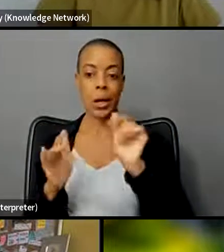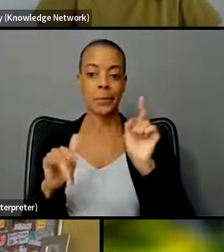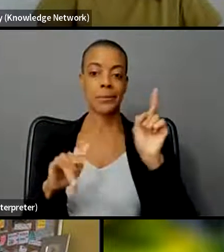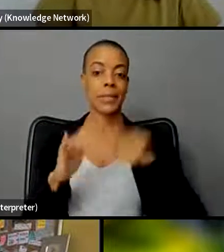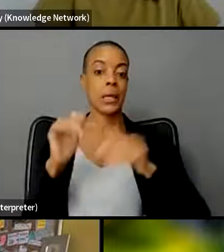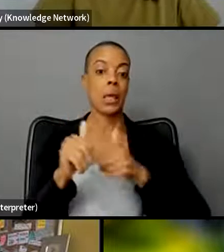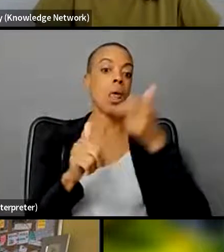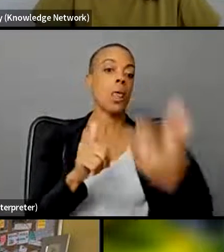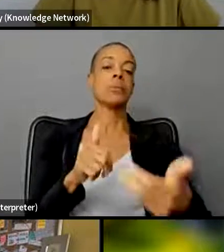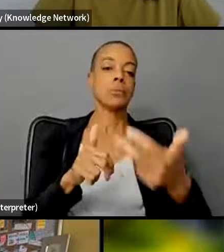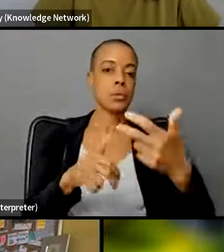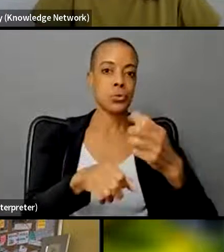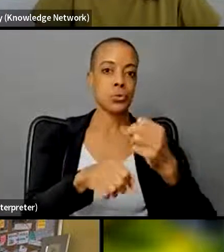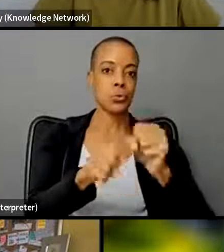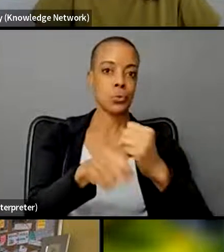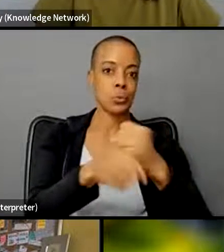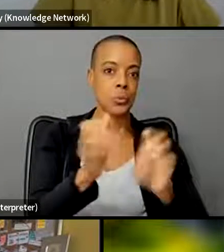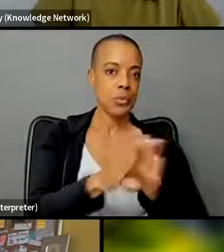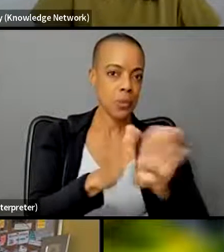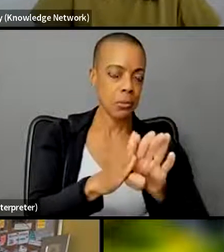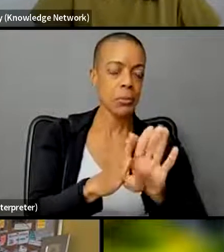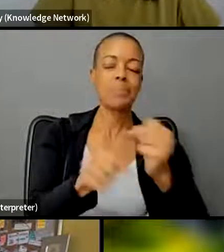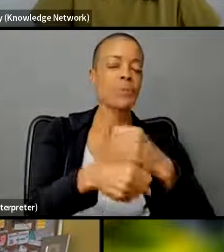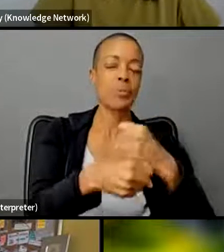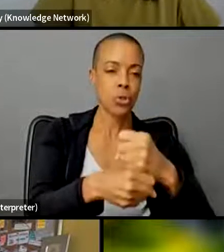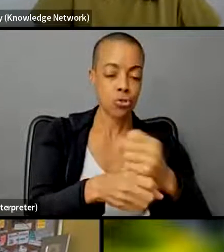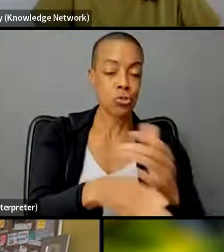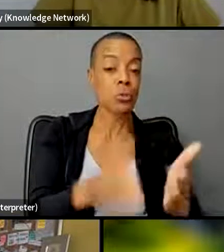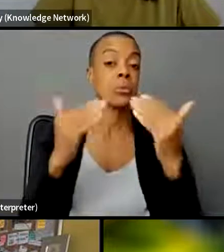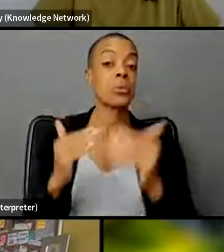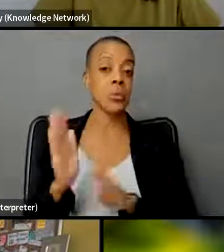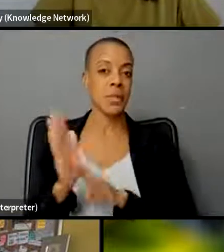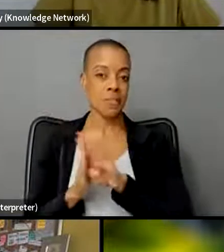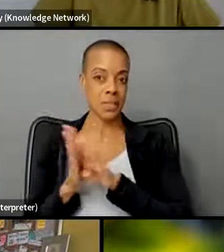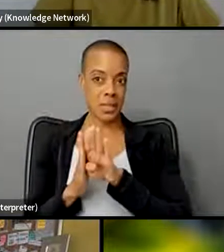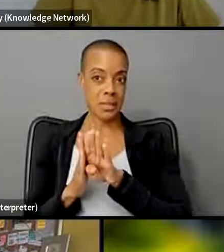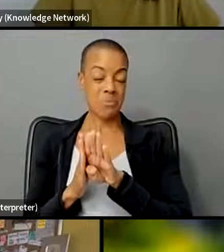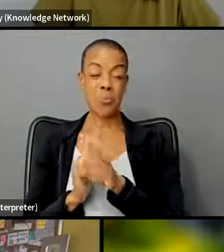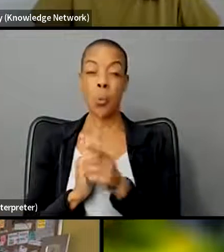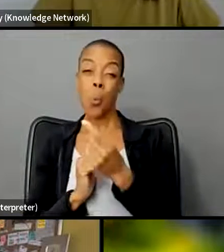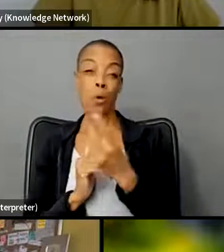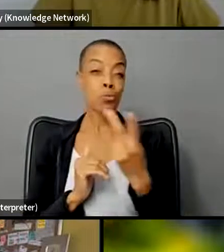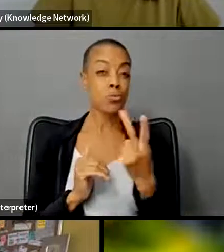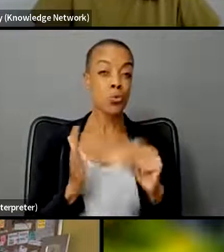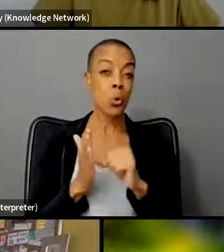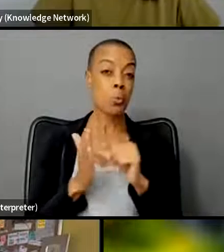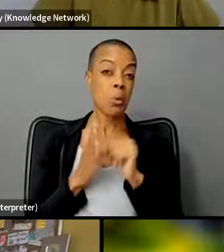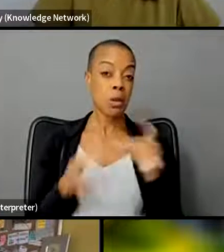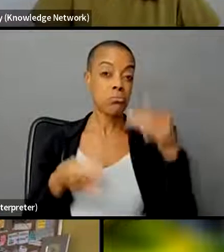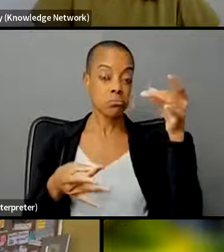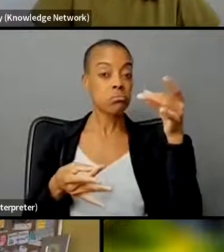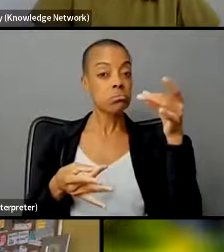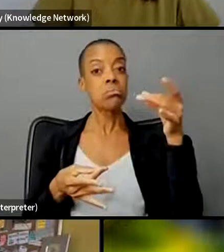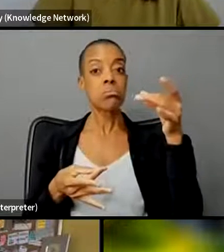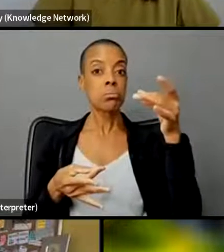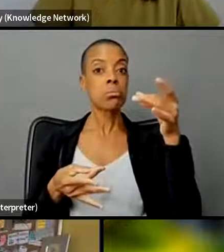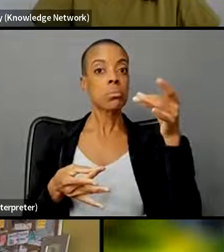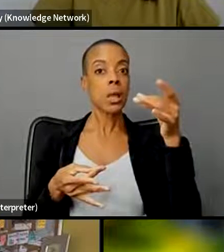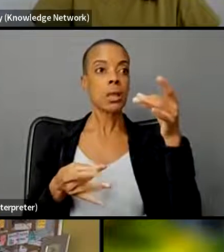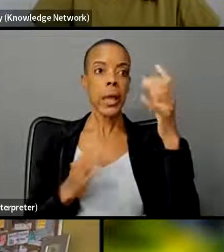can come to us with a 1 to 2 page document and tape if it's character dependent. So, you